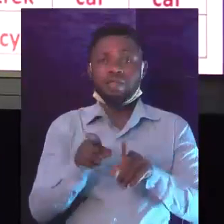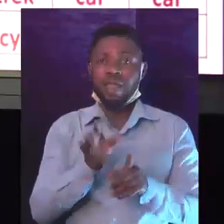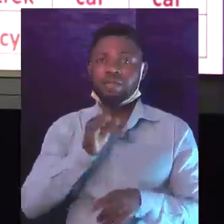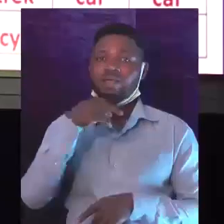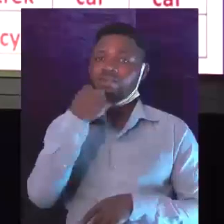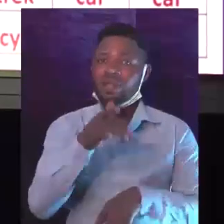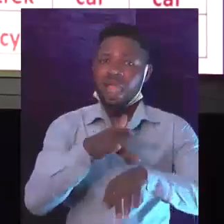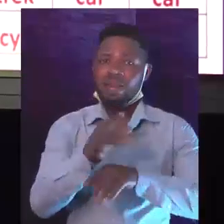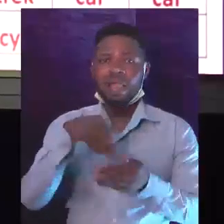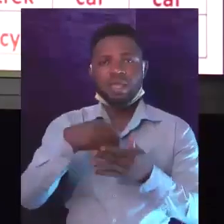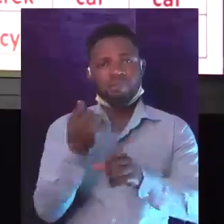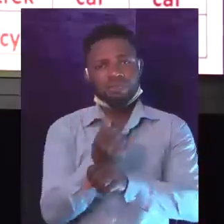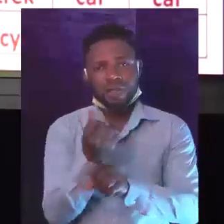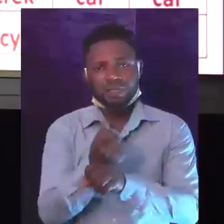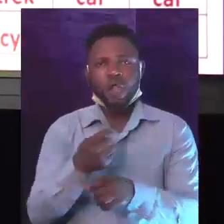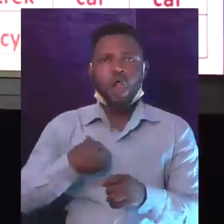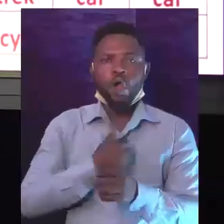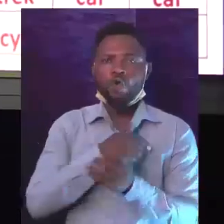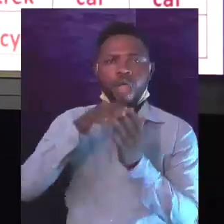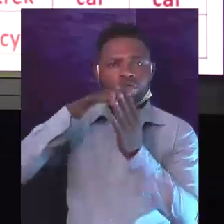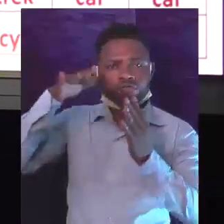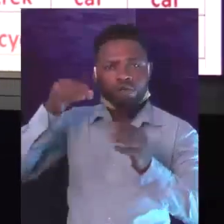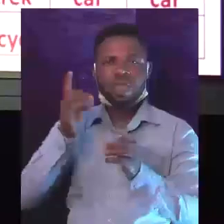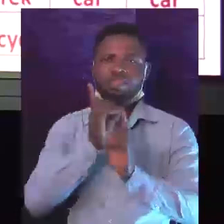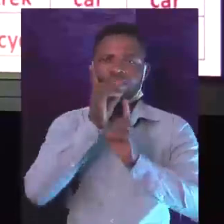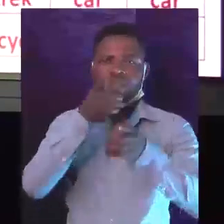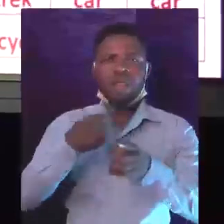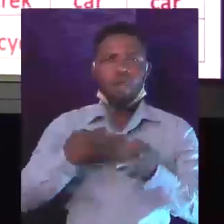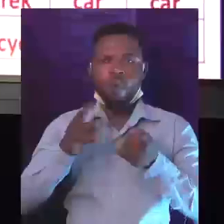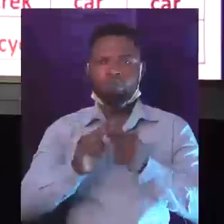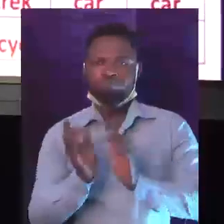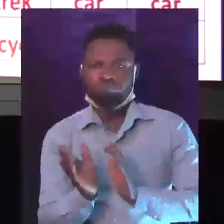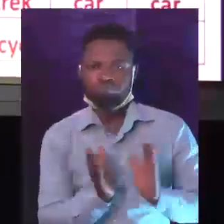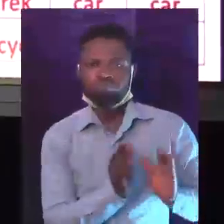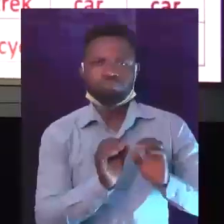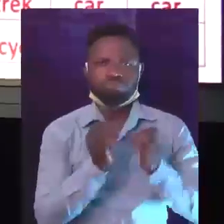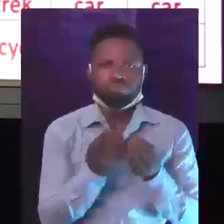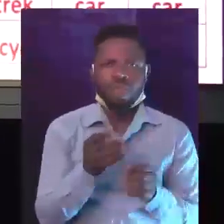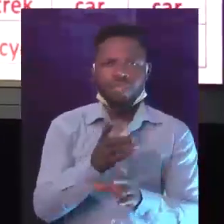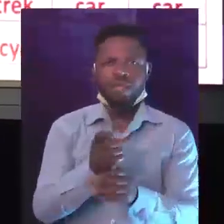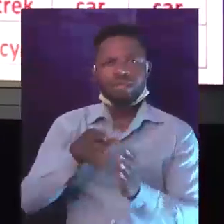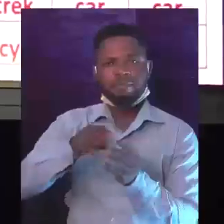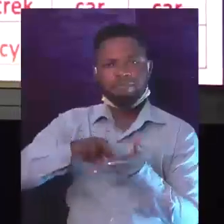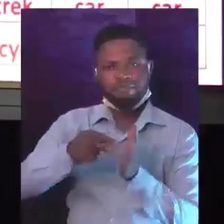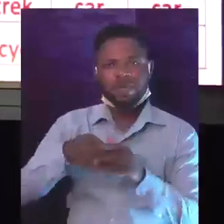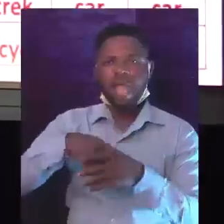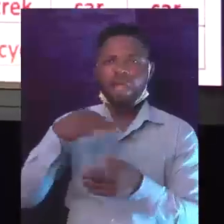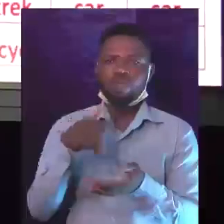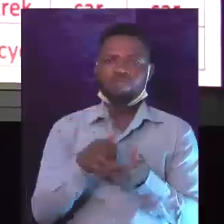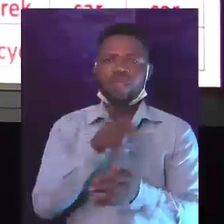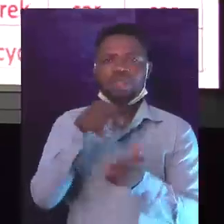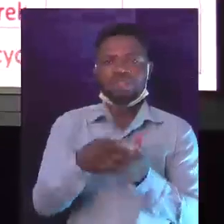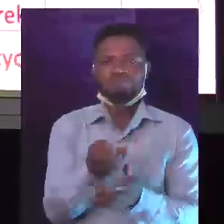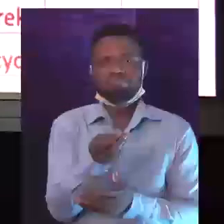said earlier, in statistics, we study data. We want to organize it. We want to get meaning out of it. Now, this piece